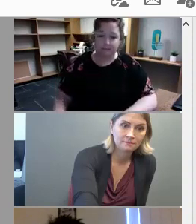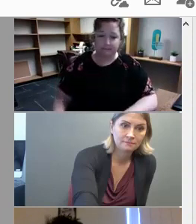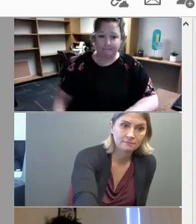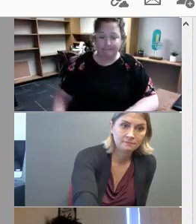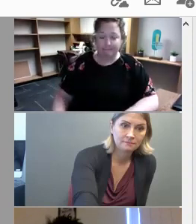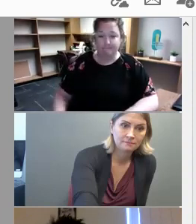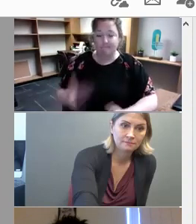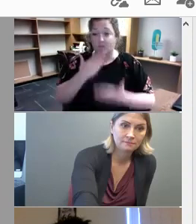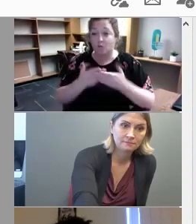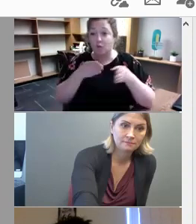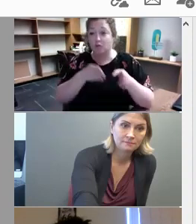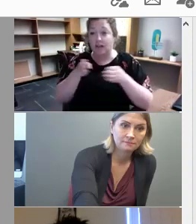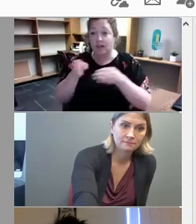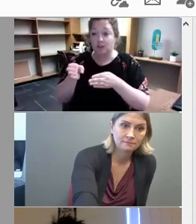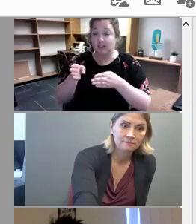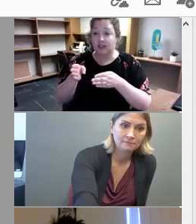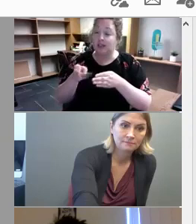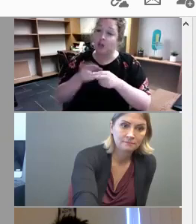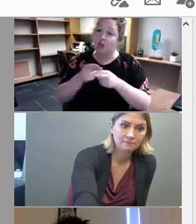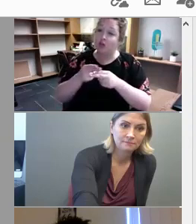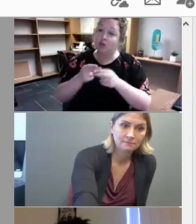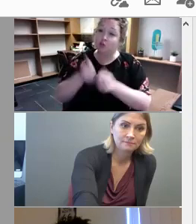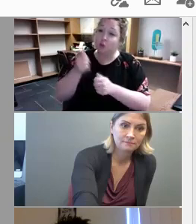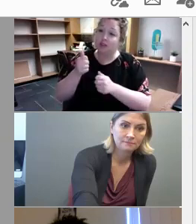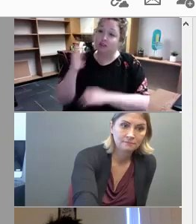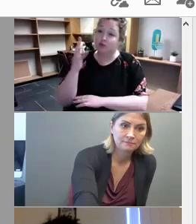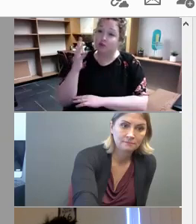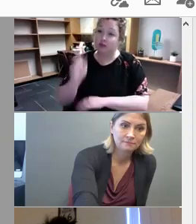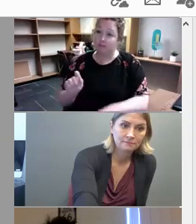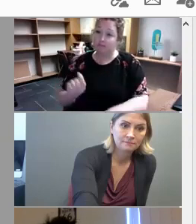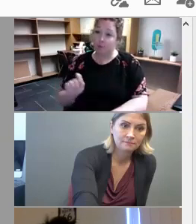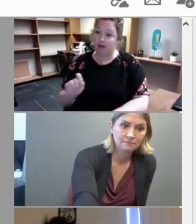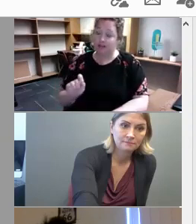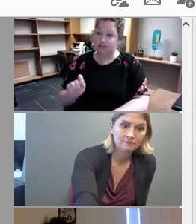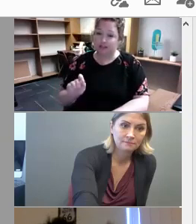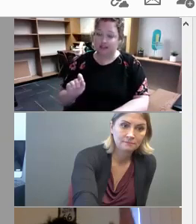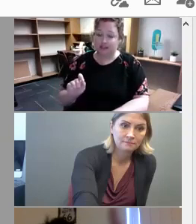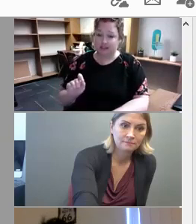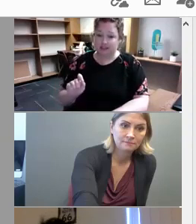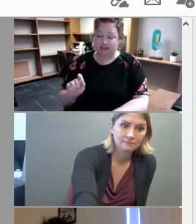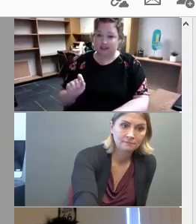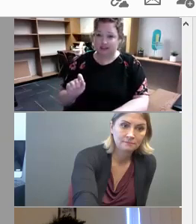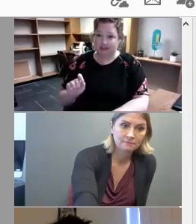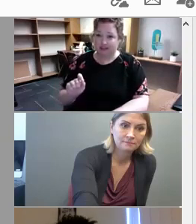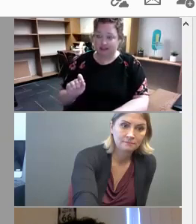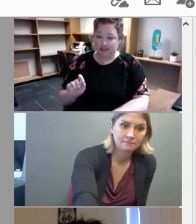make the root of the shorter tree point as the child node of a